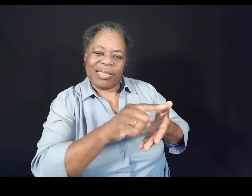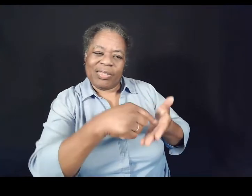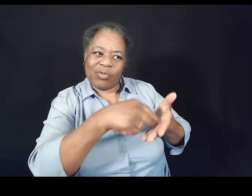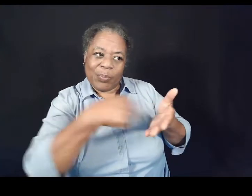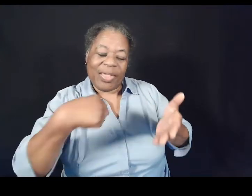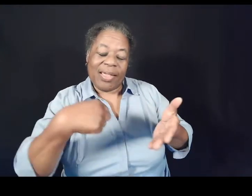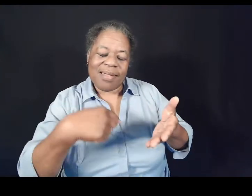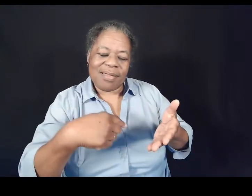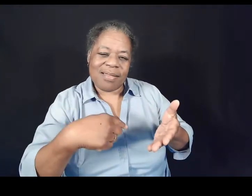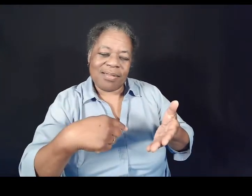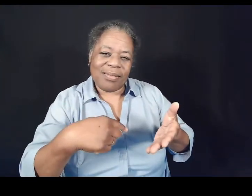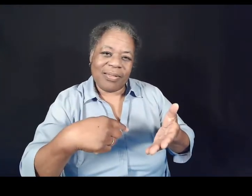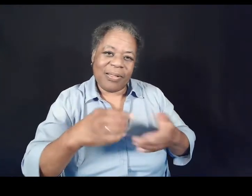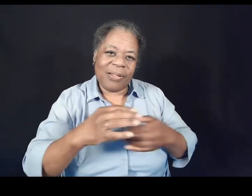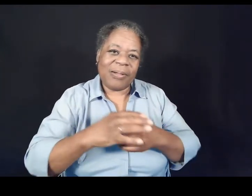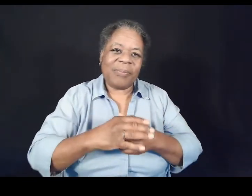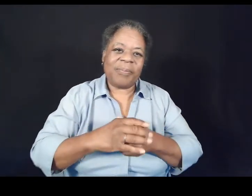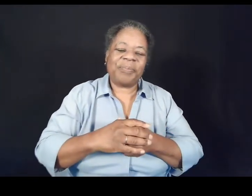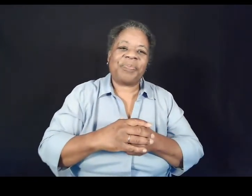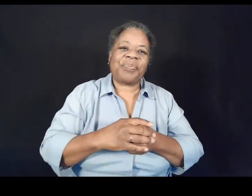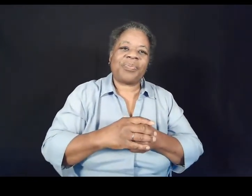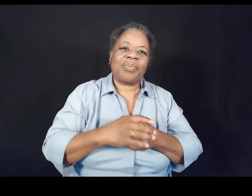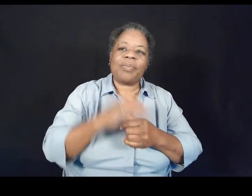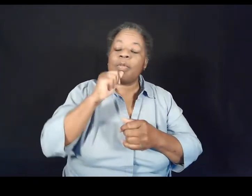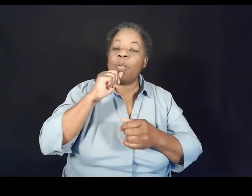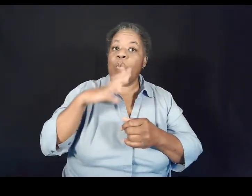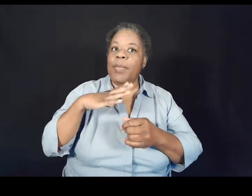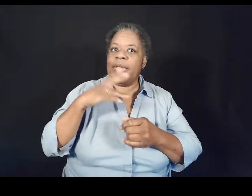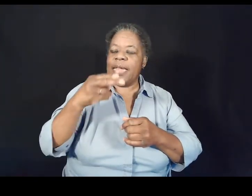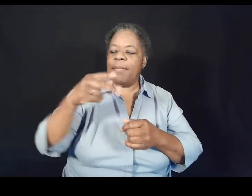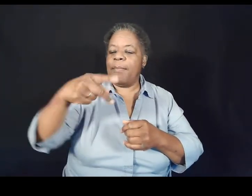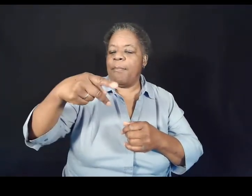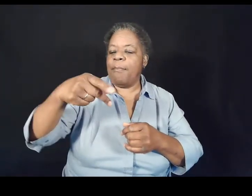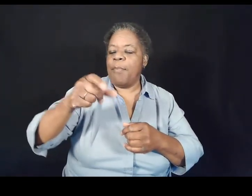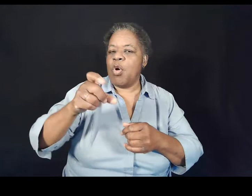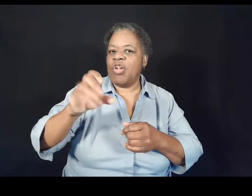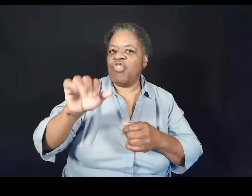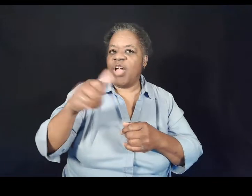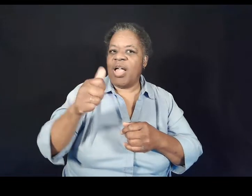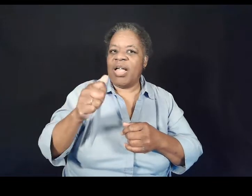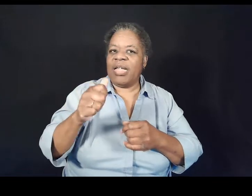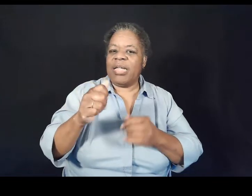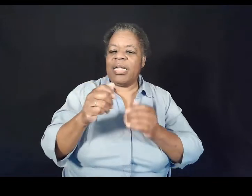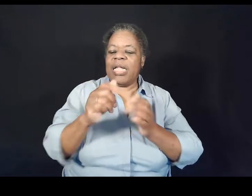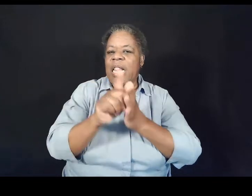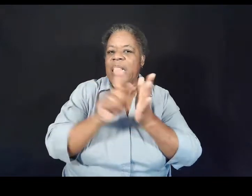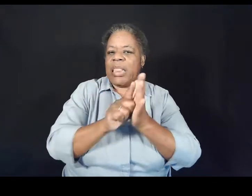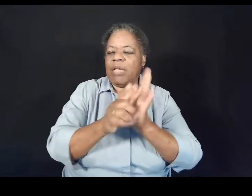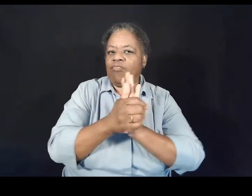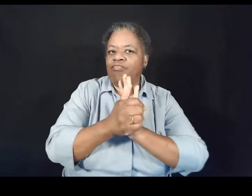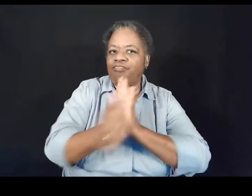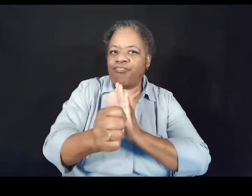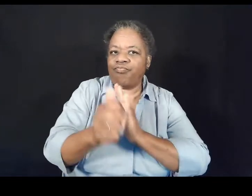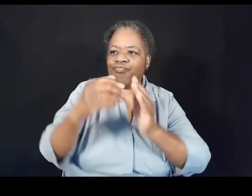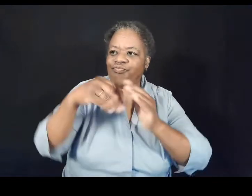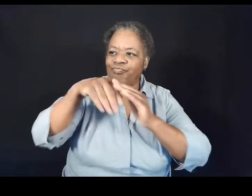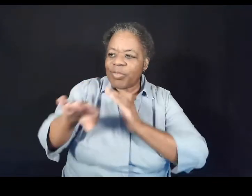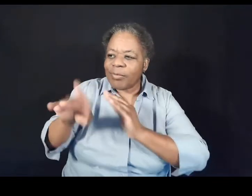upon. A woman named Portia, disguised as a legal expert, enters the